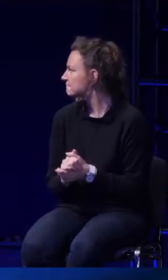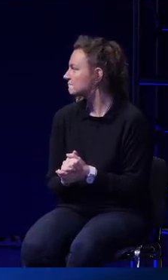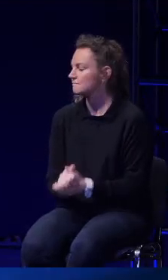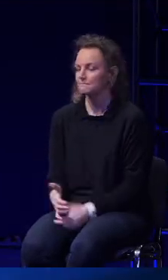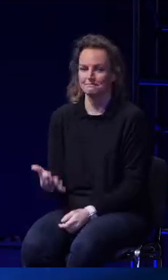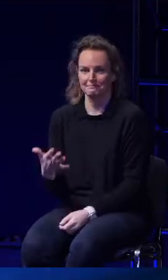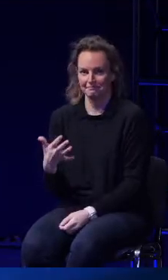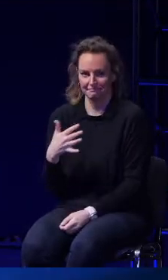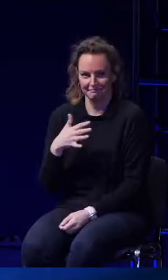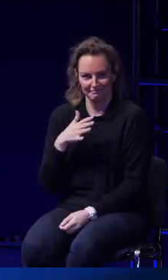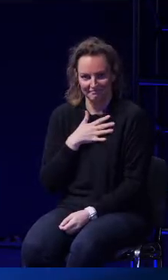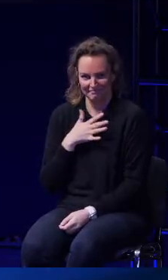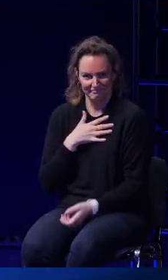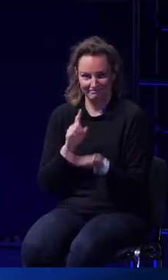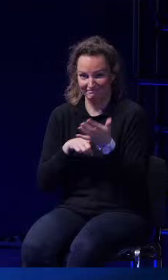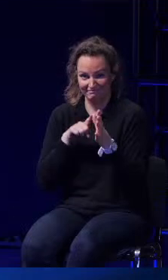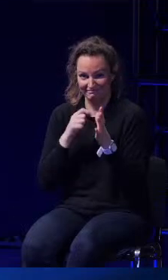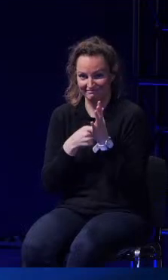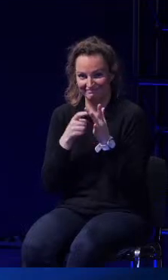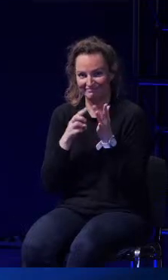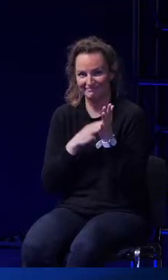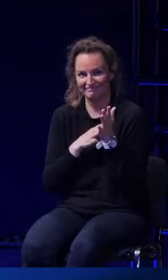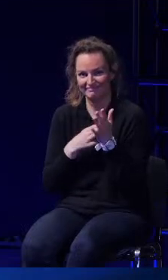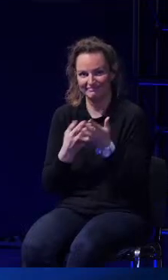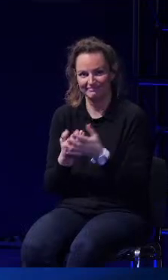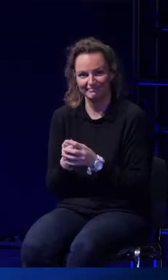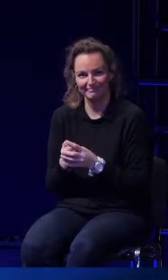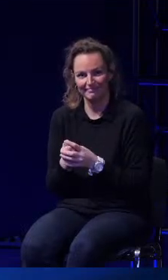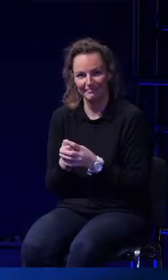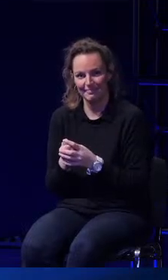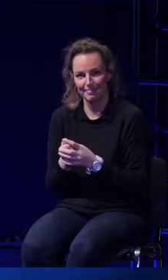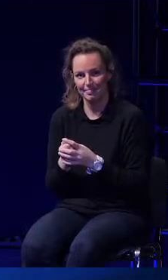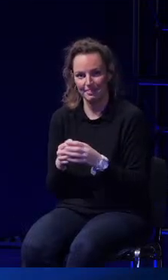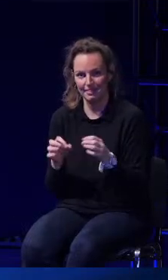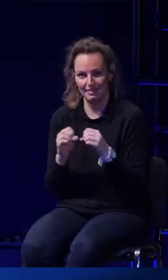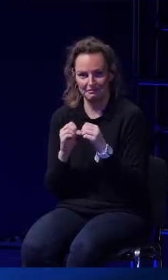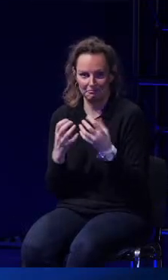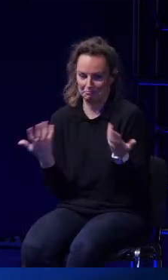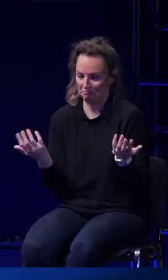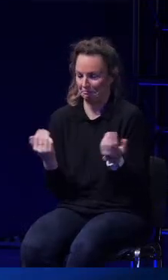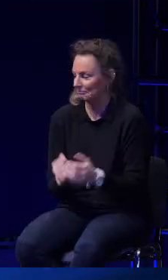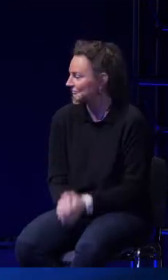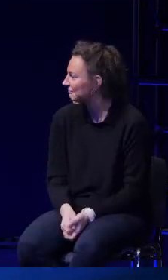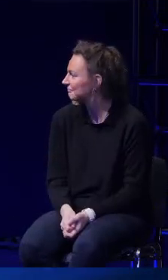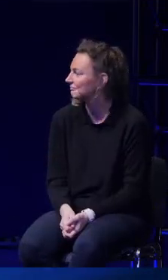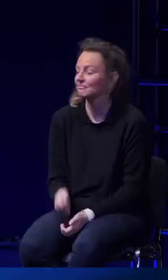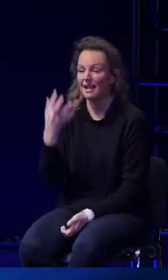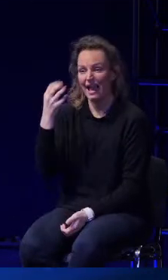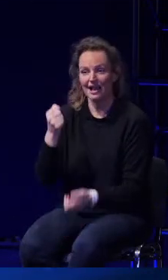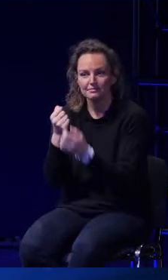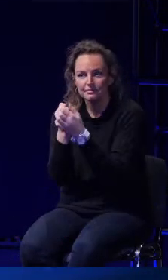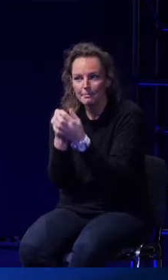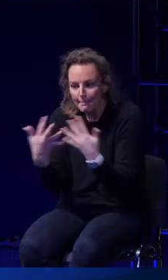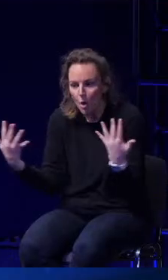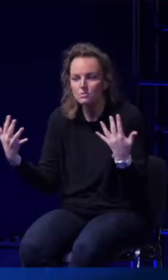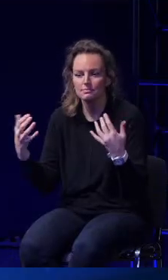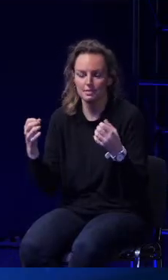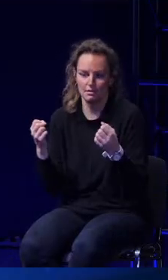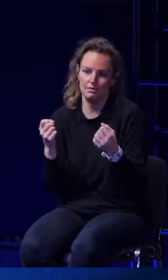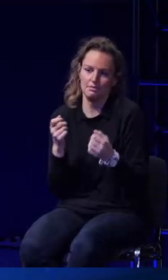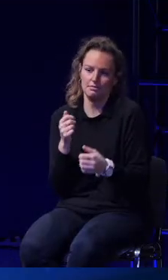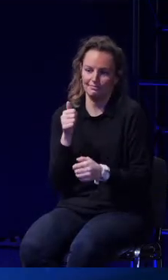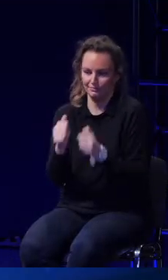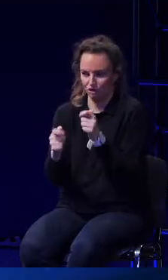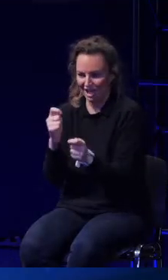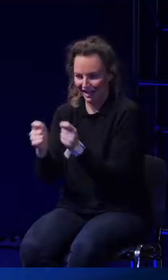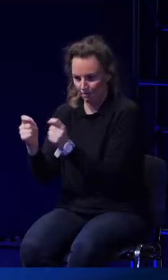Yeah, I do. I think for those that don't know what a Bolero is, it has multiple channels that can be assigned. So on my